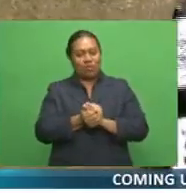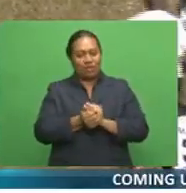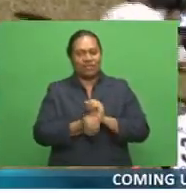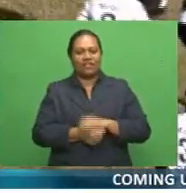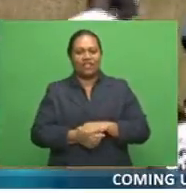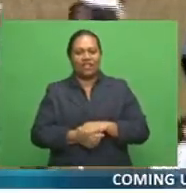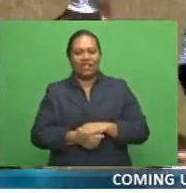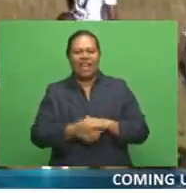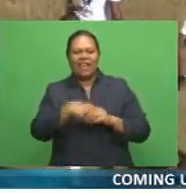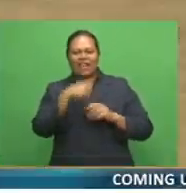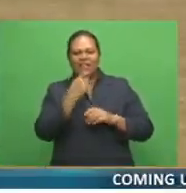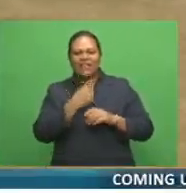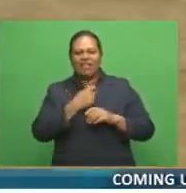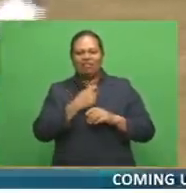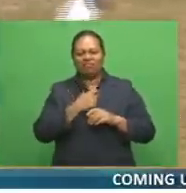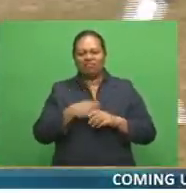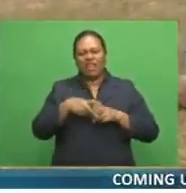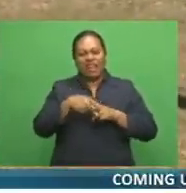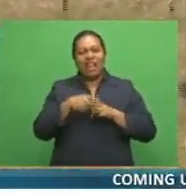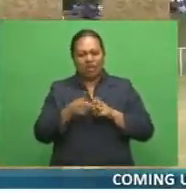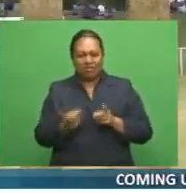new Nanronga Centre steps up.